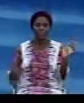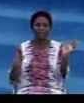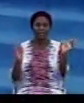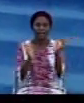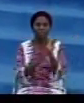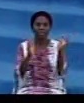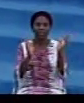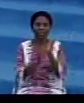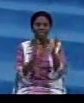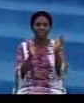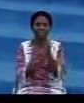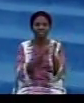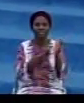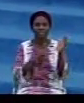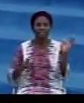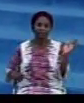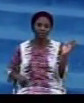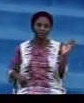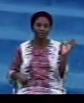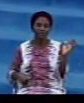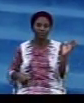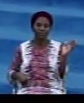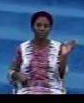Praise the Lord.